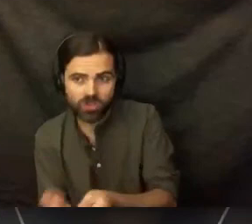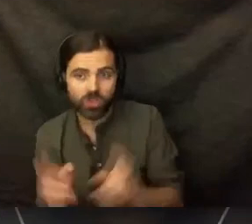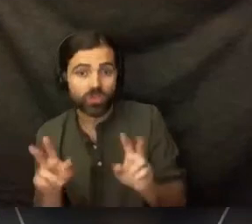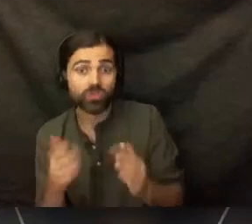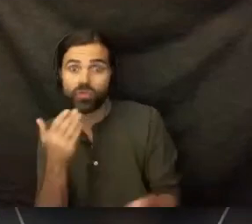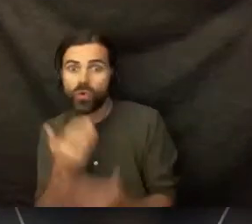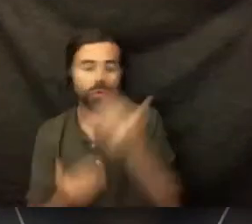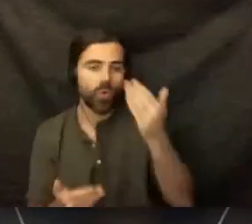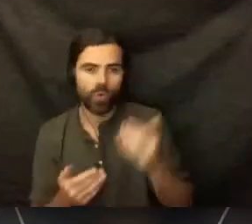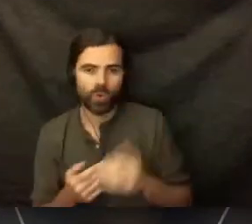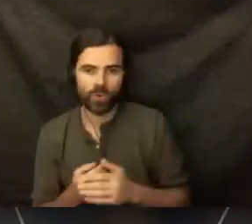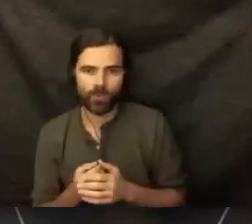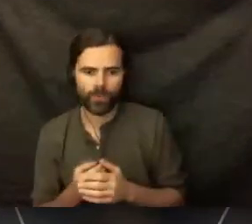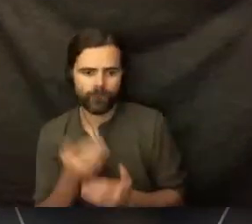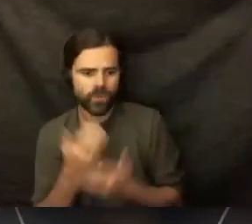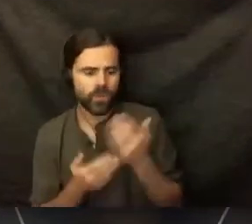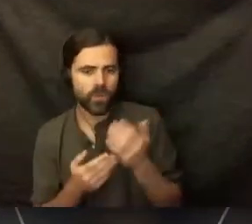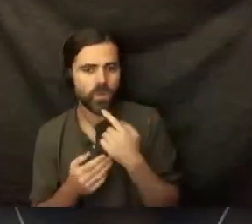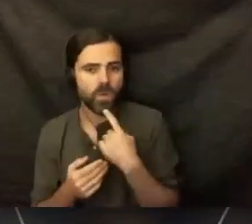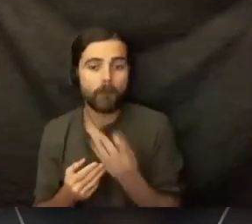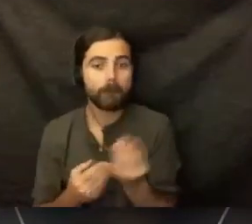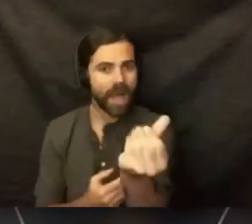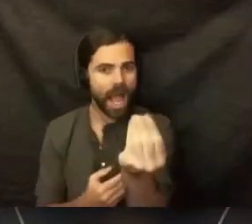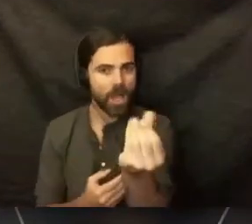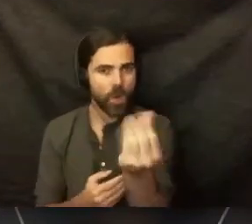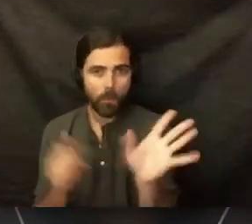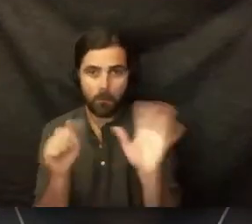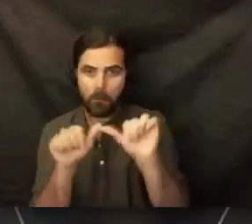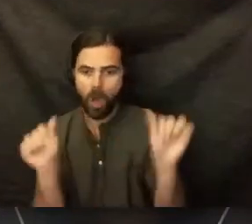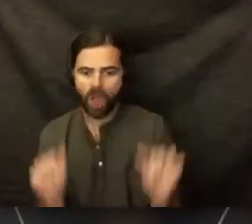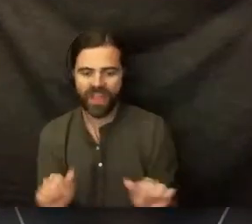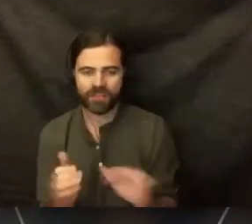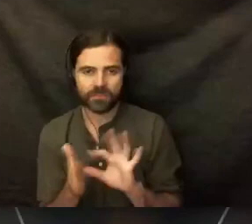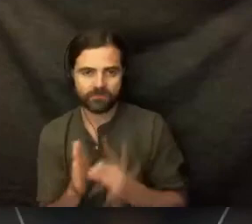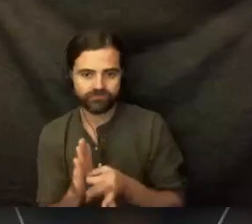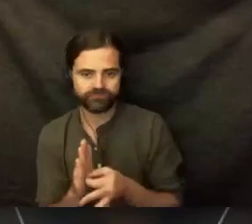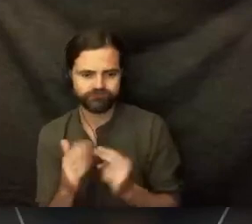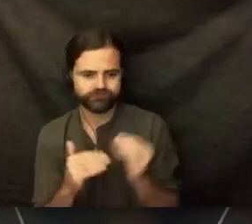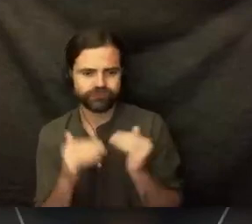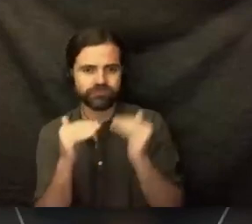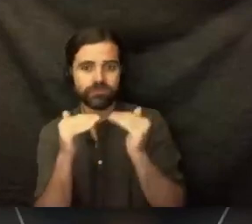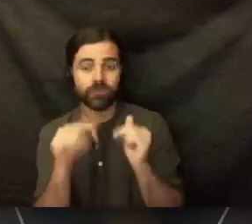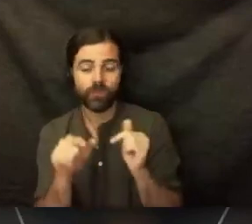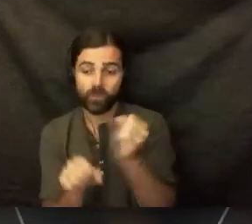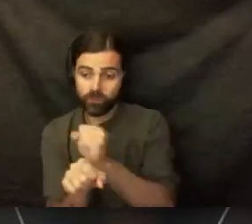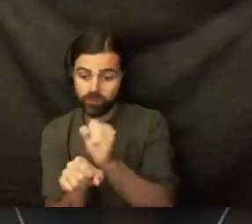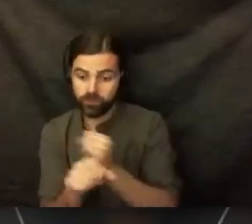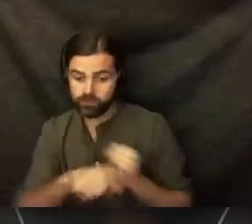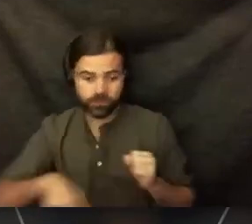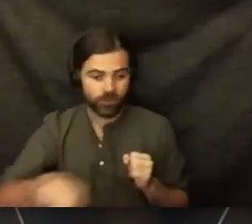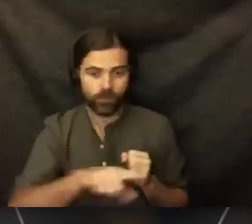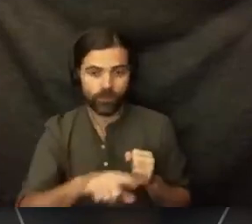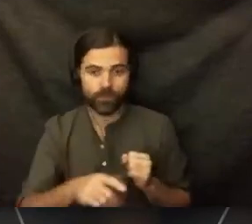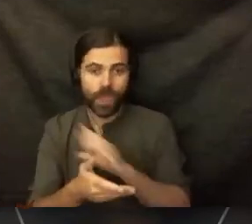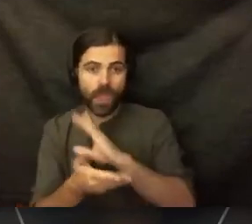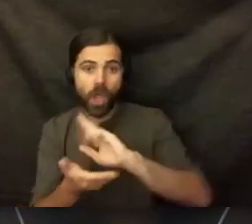classes of business models and value models are going to be constructed as a result of actually some of the kind of work we're doing around, you know, contracting,